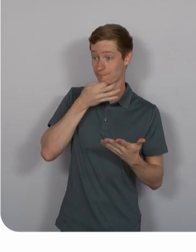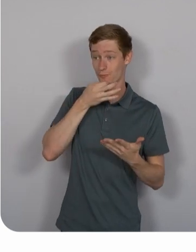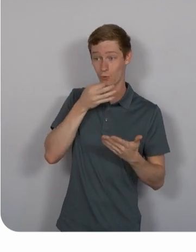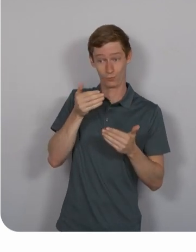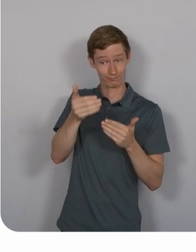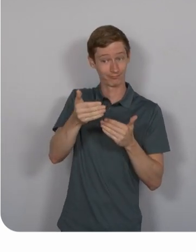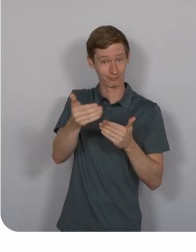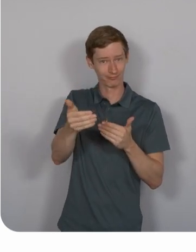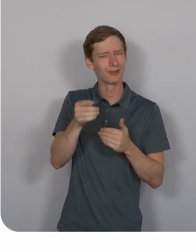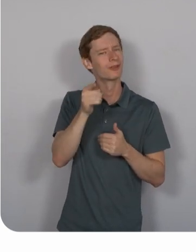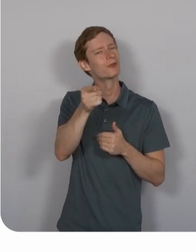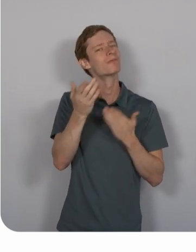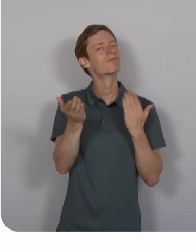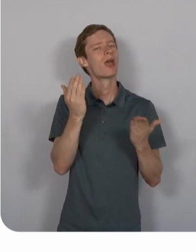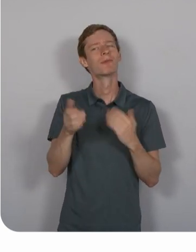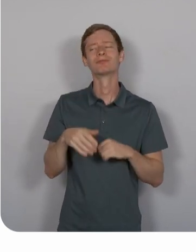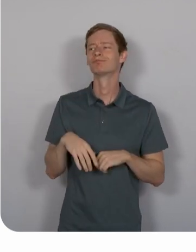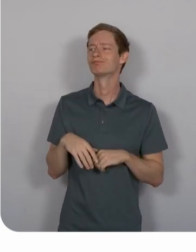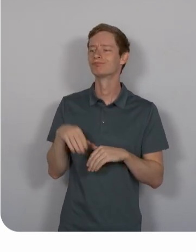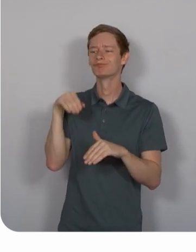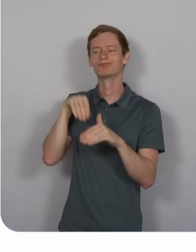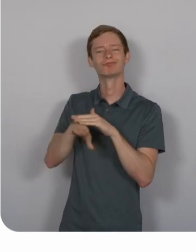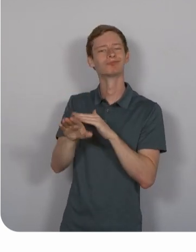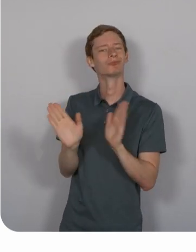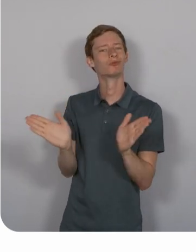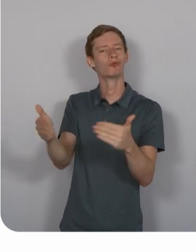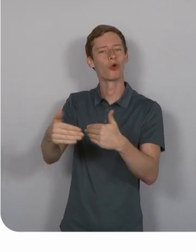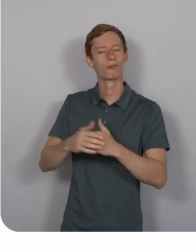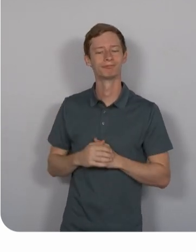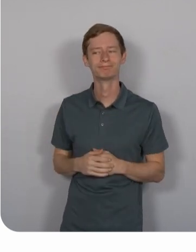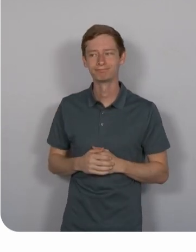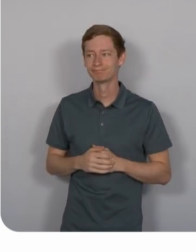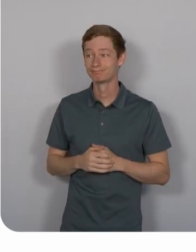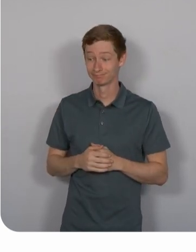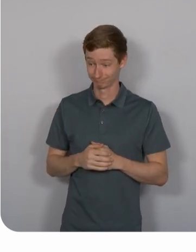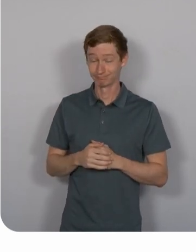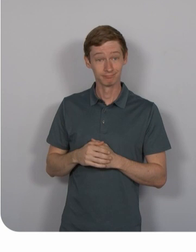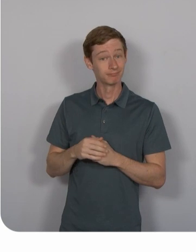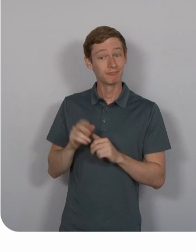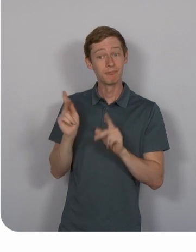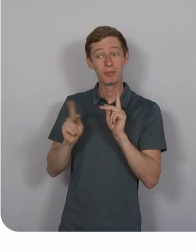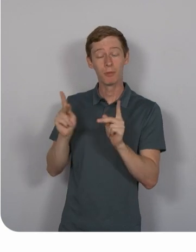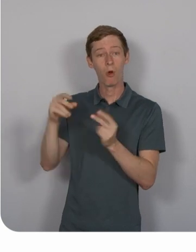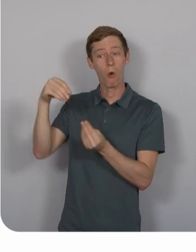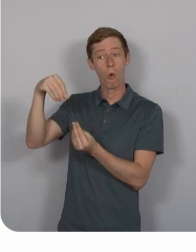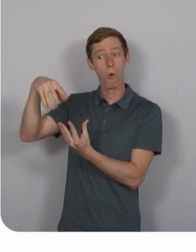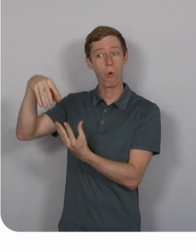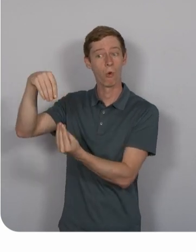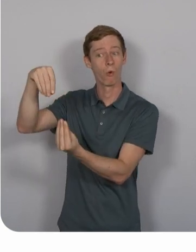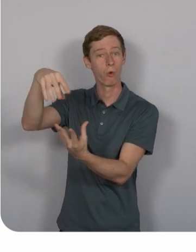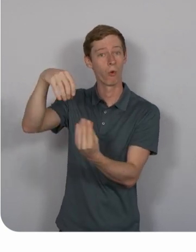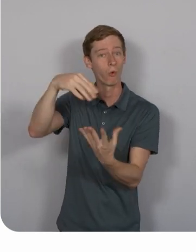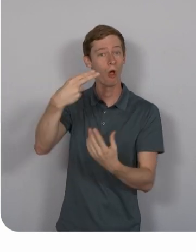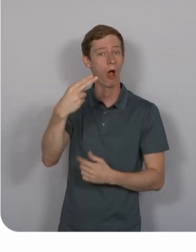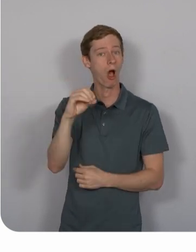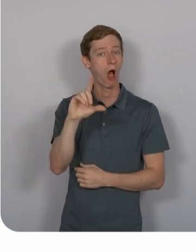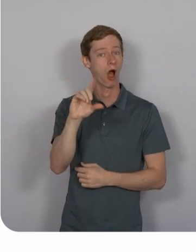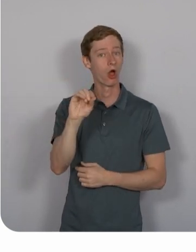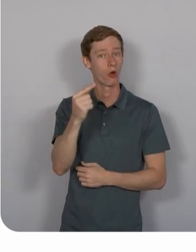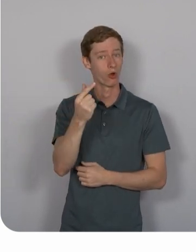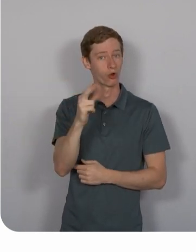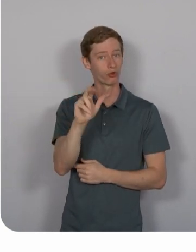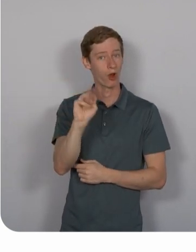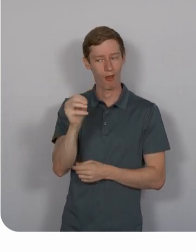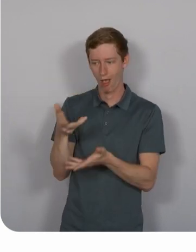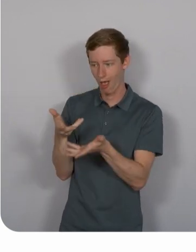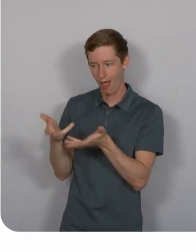into a room, and there are going to be as many holograms of digital things for you to interact with